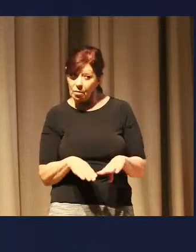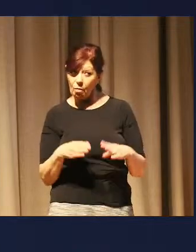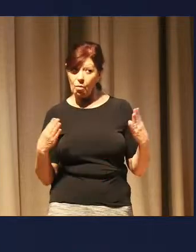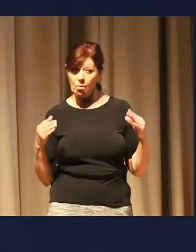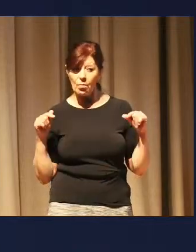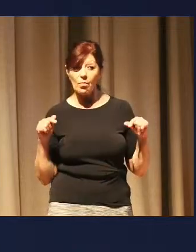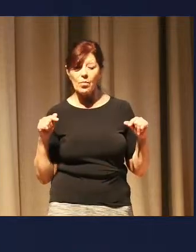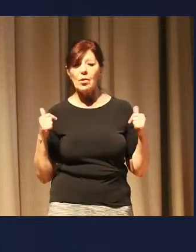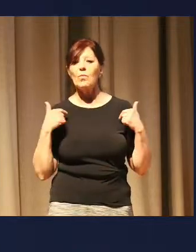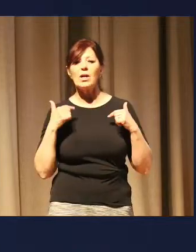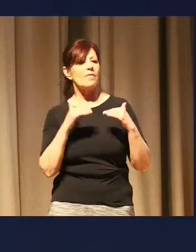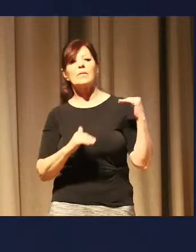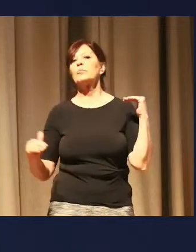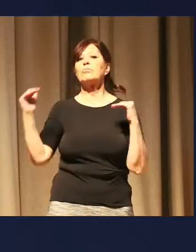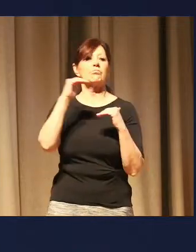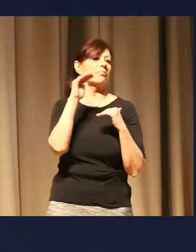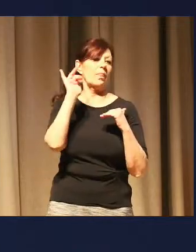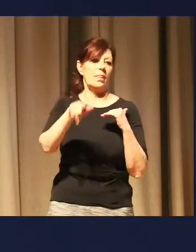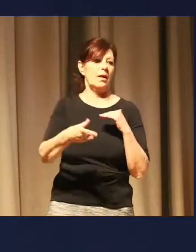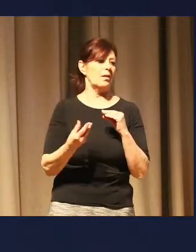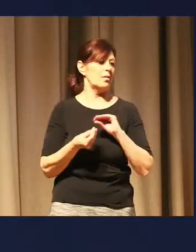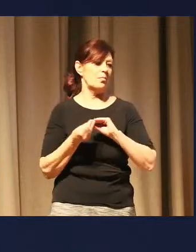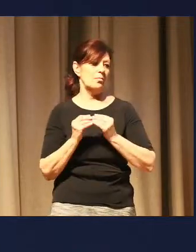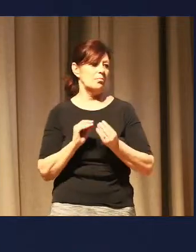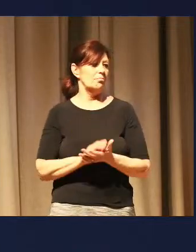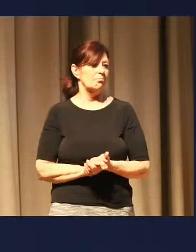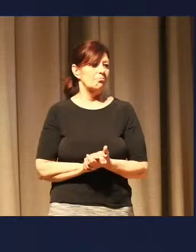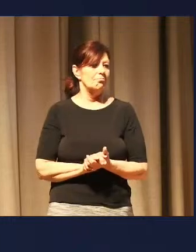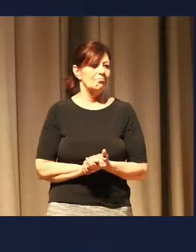operations, we have exceeded that target.